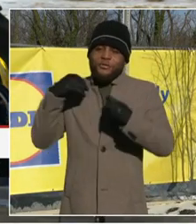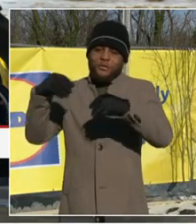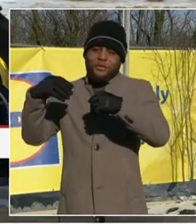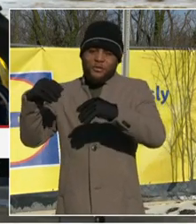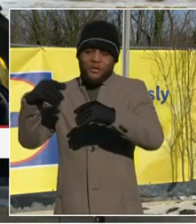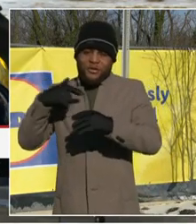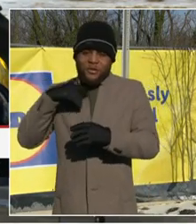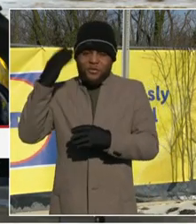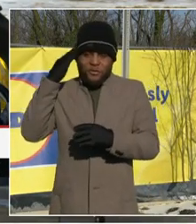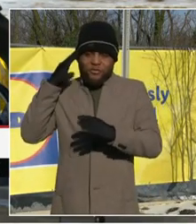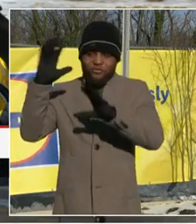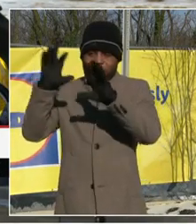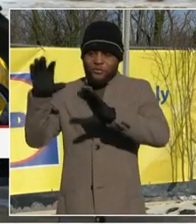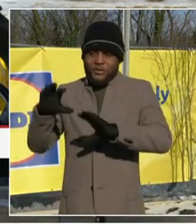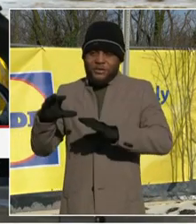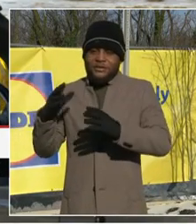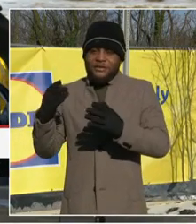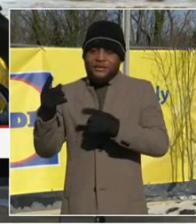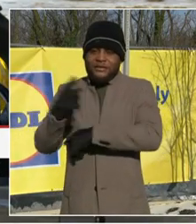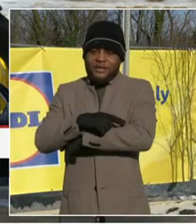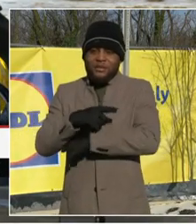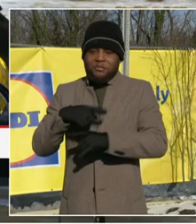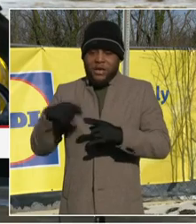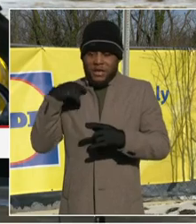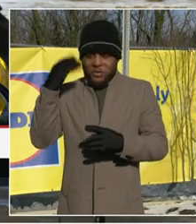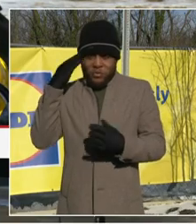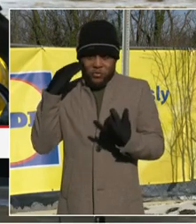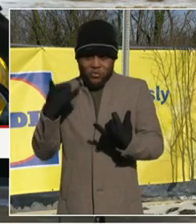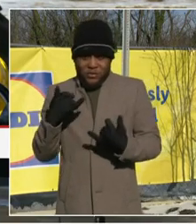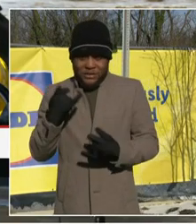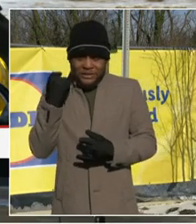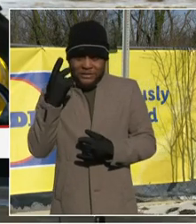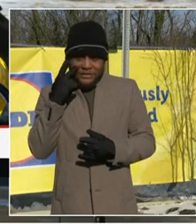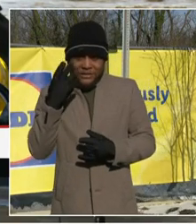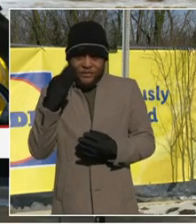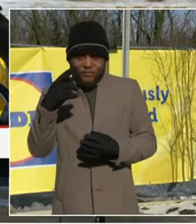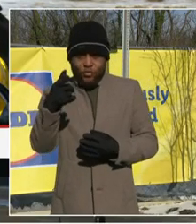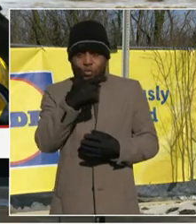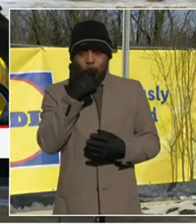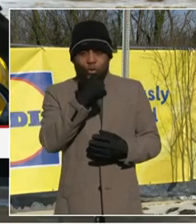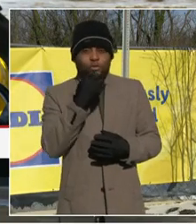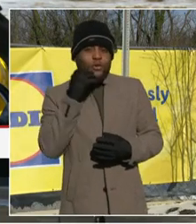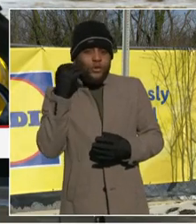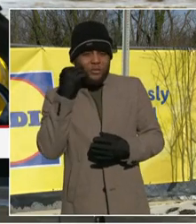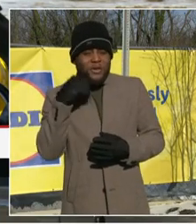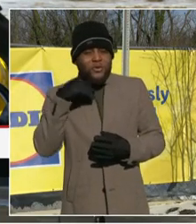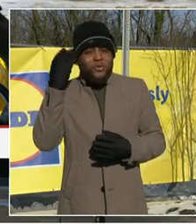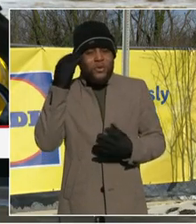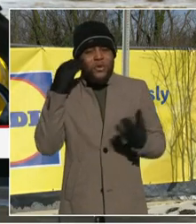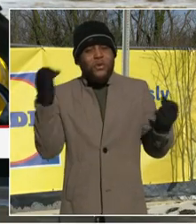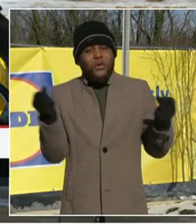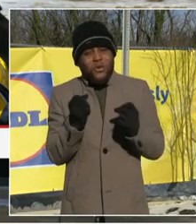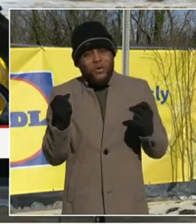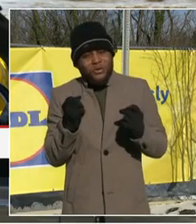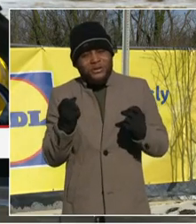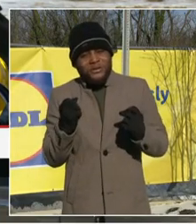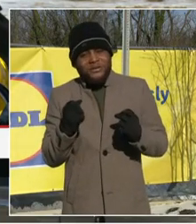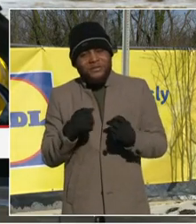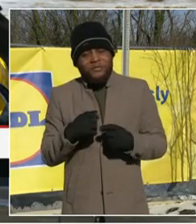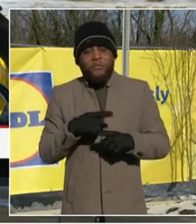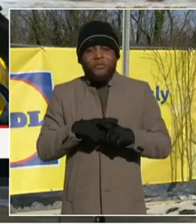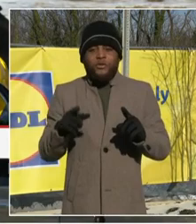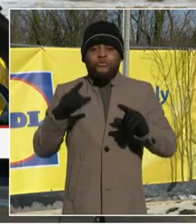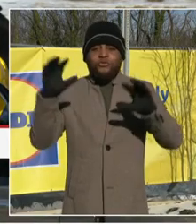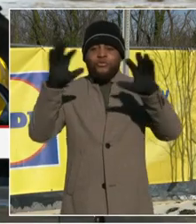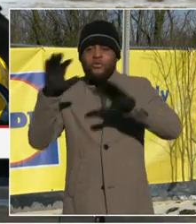Today, we can all agree, if you're watching at home, it's cold, right? But rain and cold aren't going to stop us, right, Councilmember Gray? We're going to